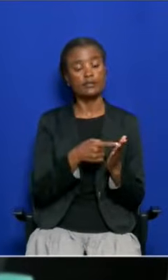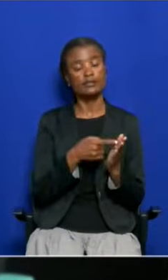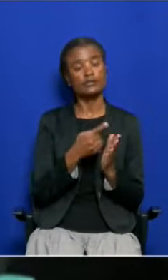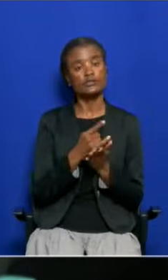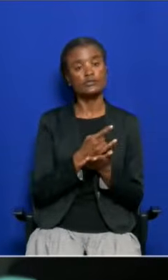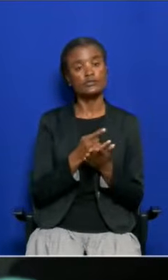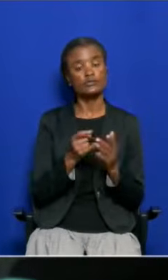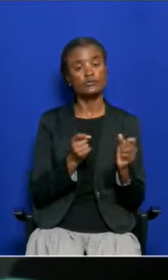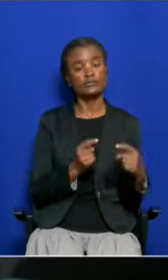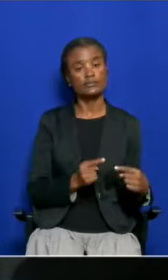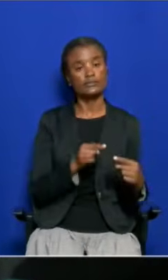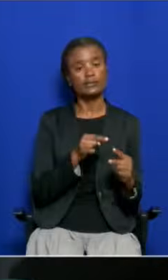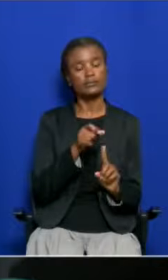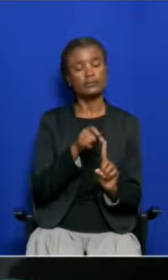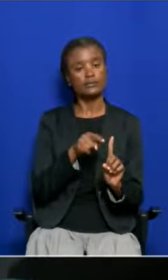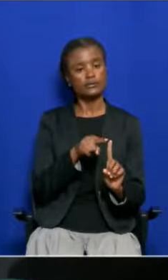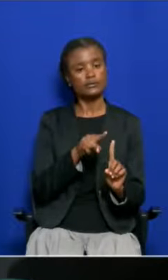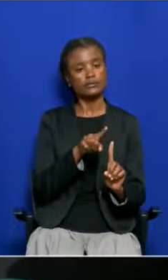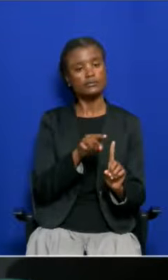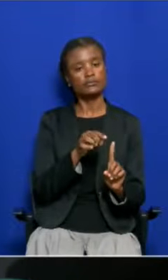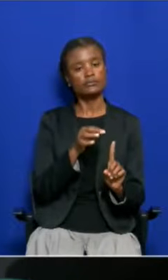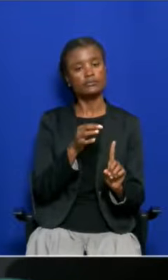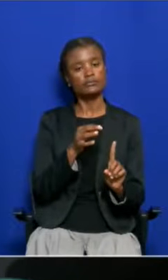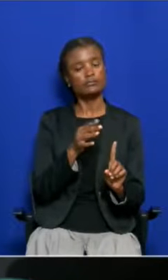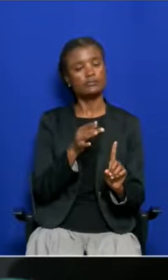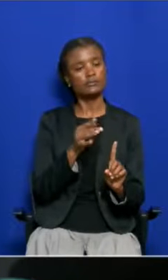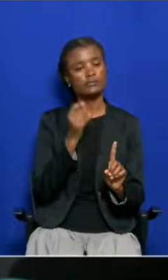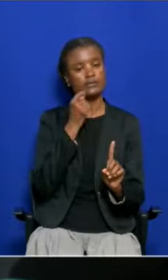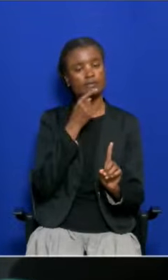and they are at